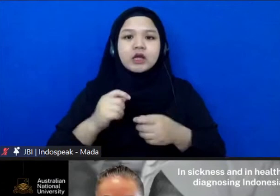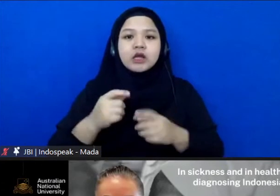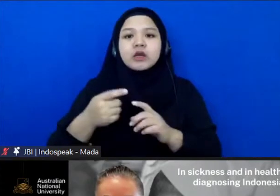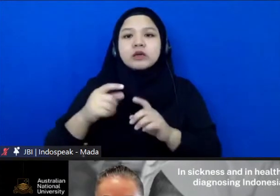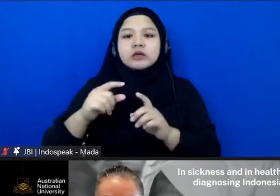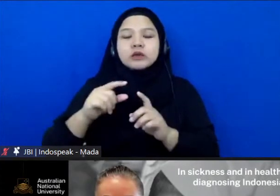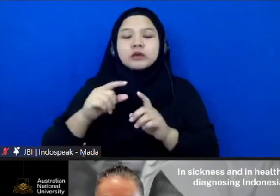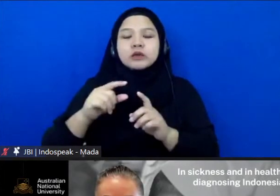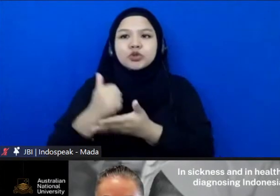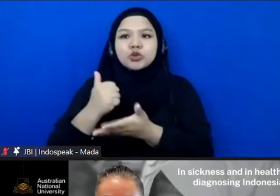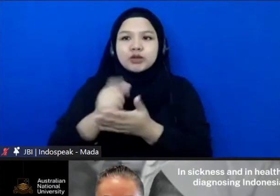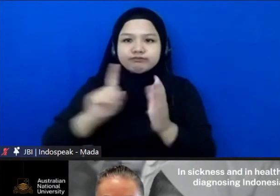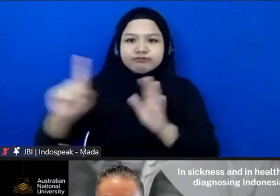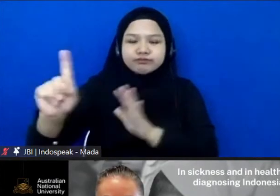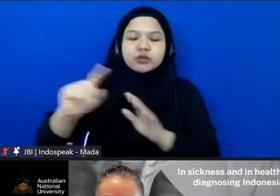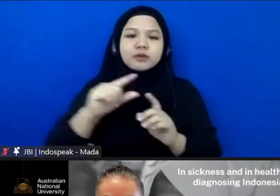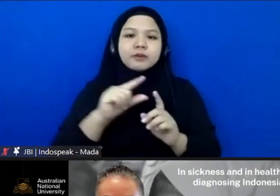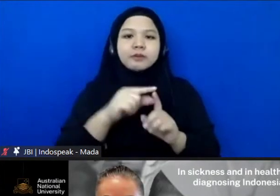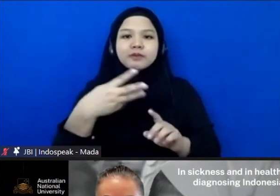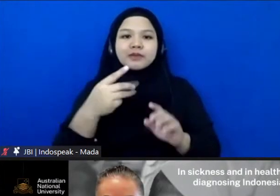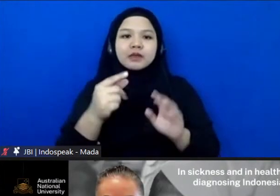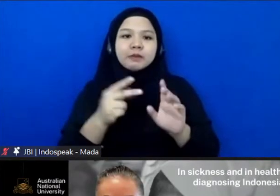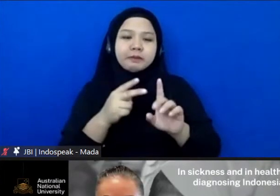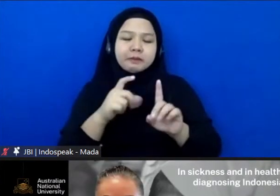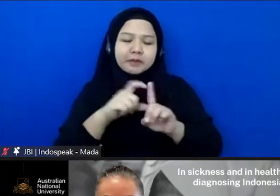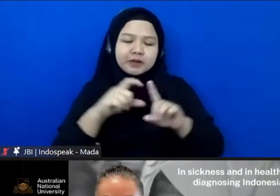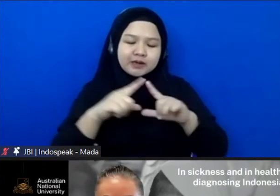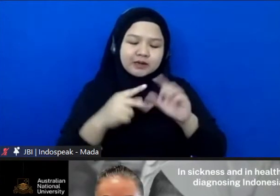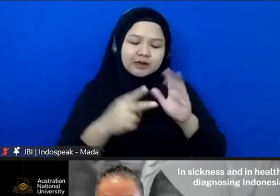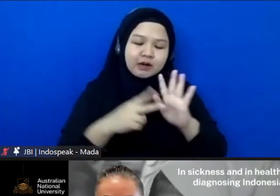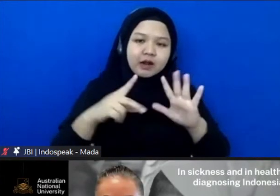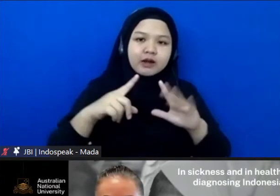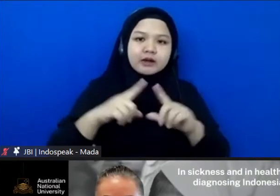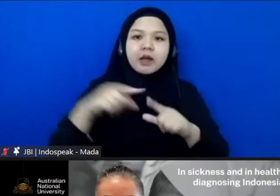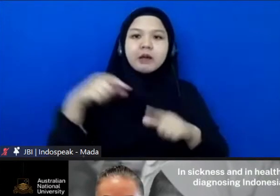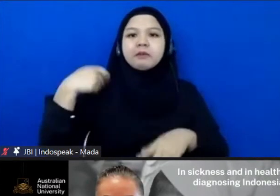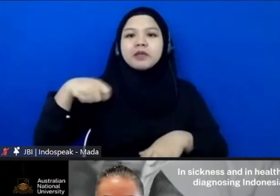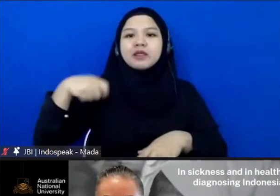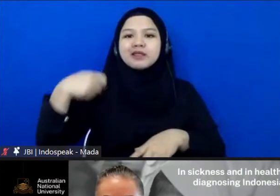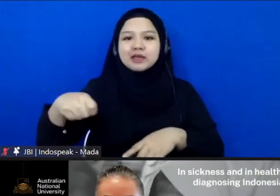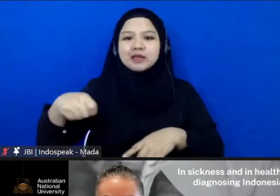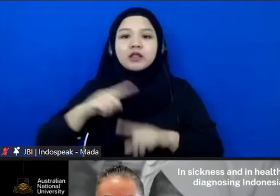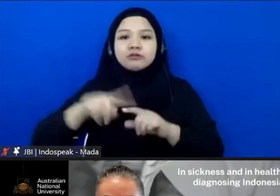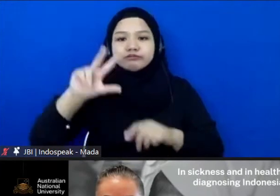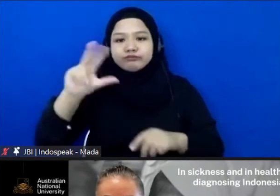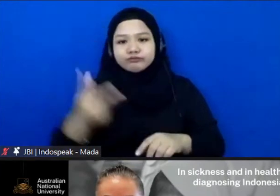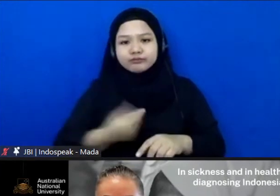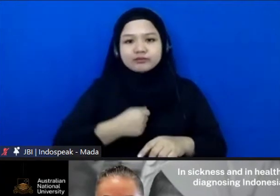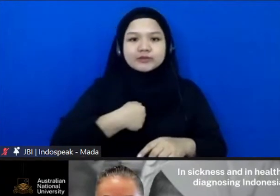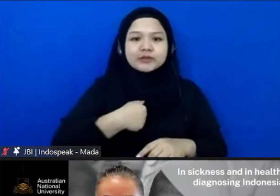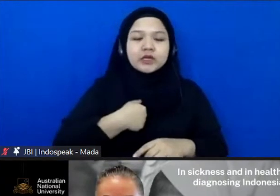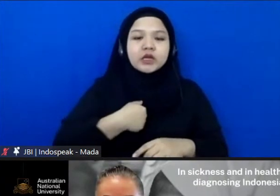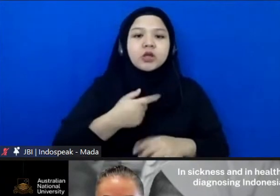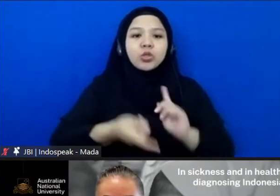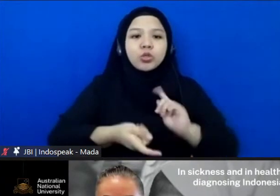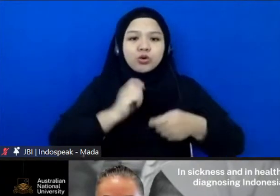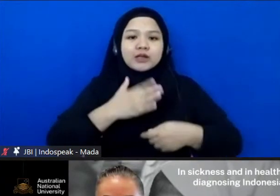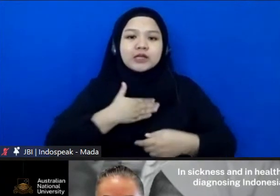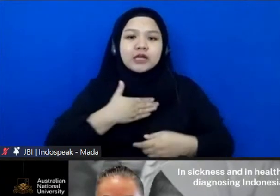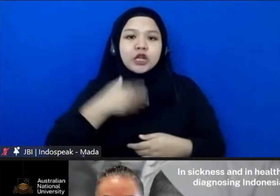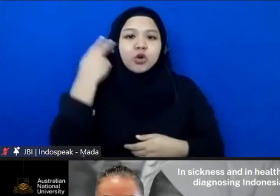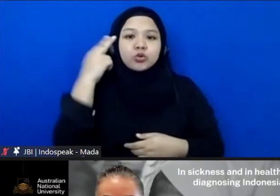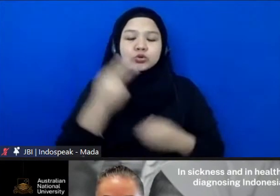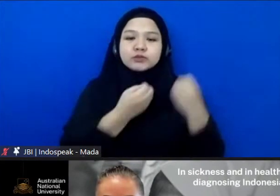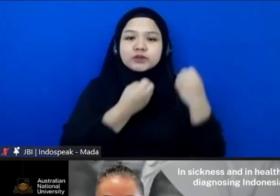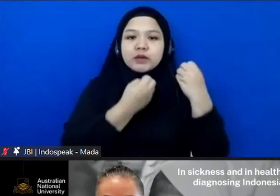here as Ambassador to Indonesia. But so too, and this is important to me as somebody who spent time